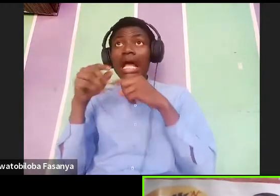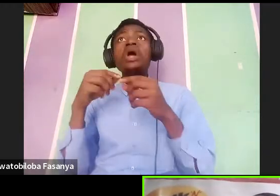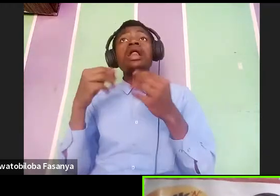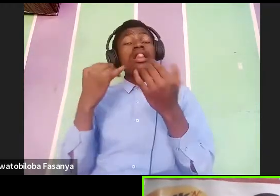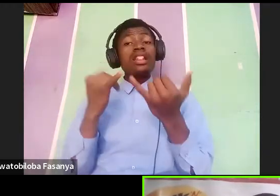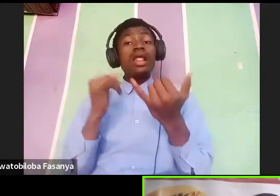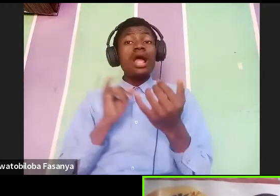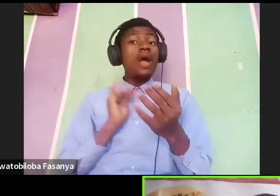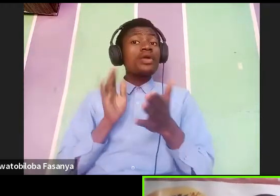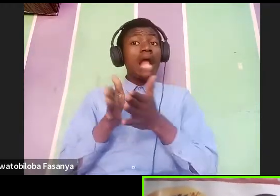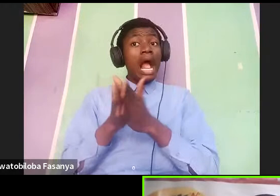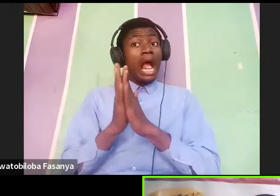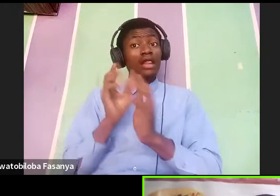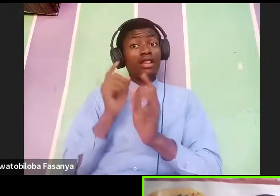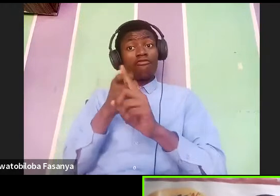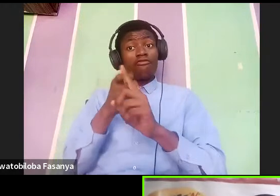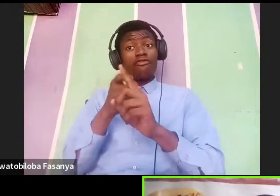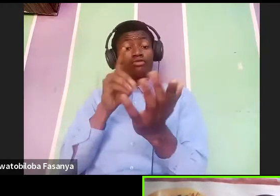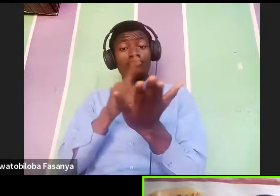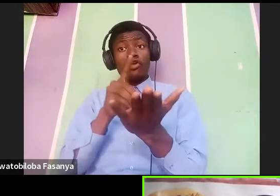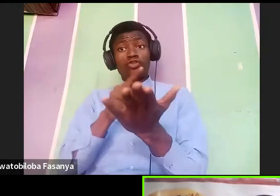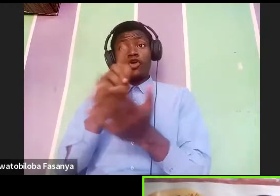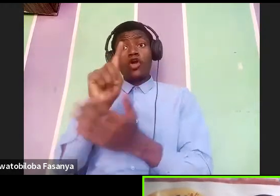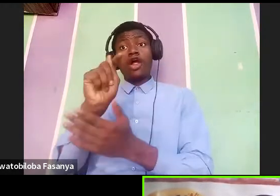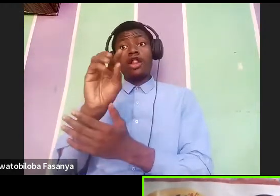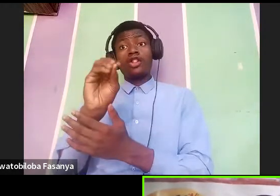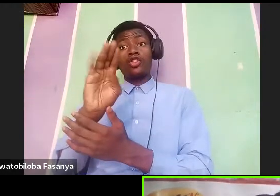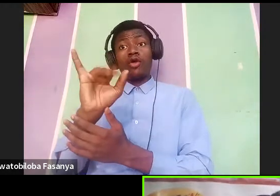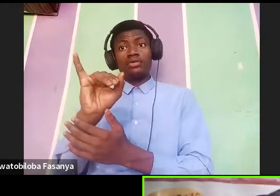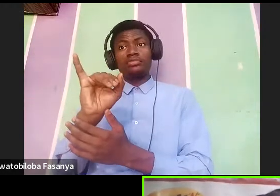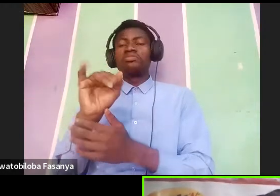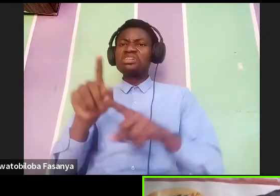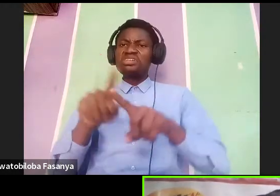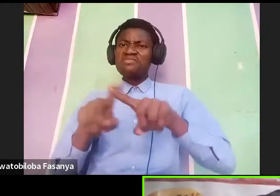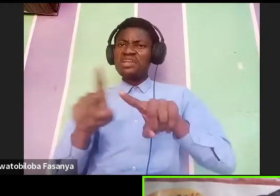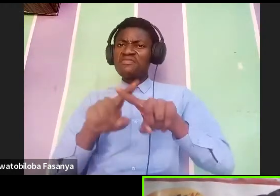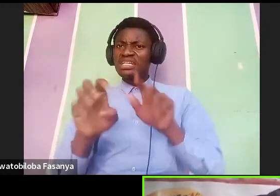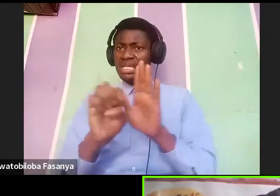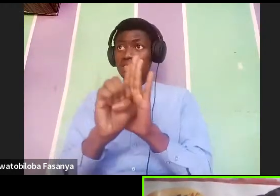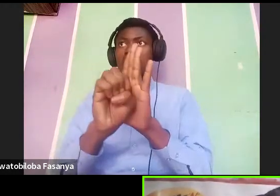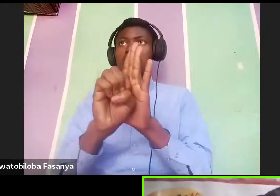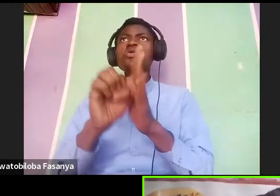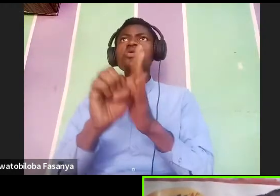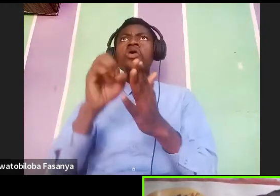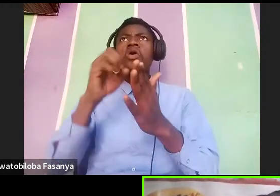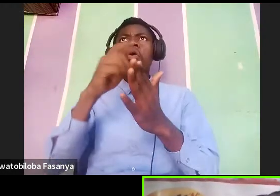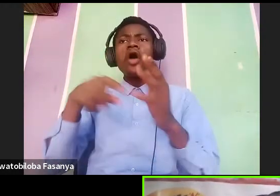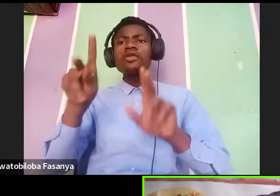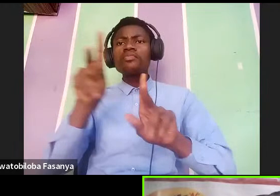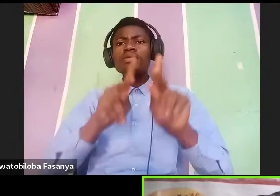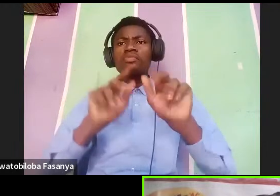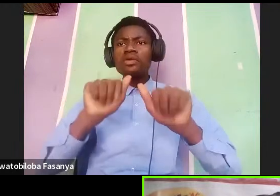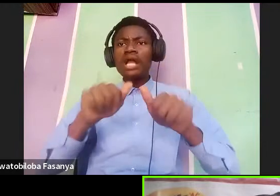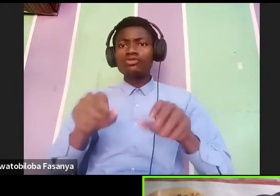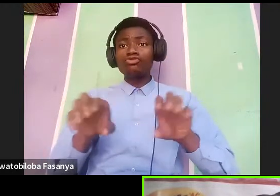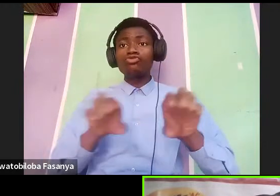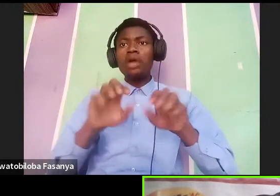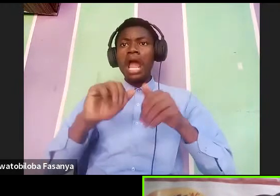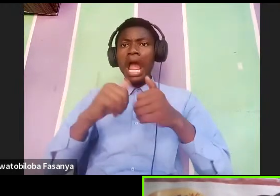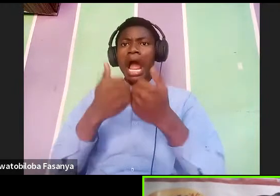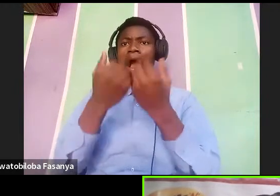situations, give you different scenarios, and you're going to be helping me what people can do. So at the end of this webinar, we're also going to be able to say